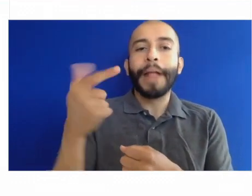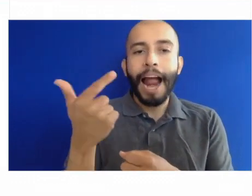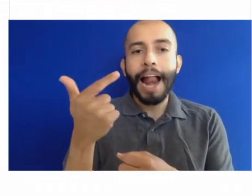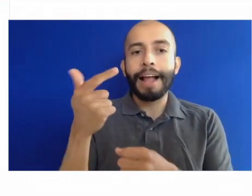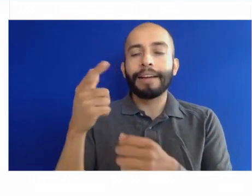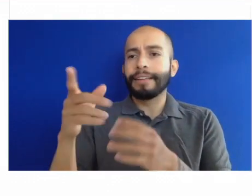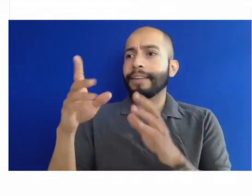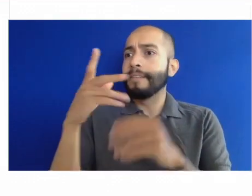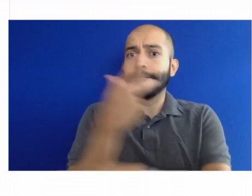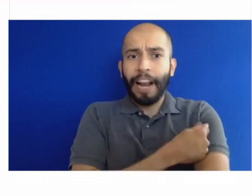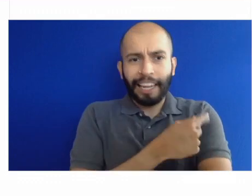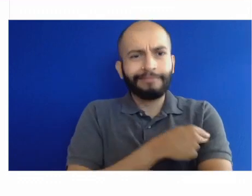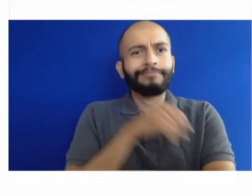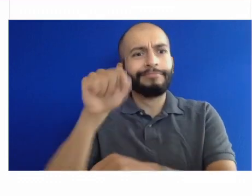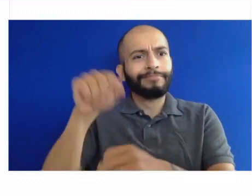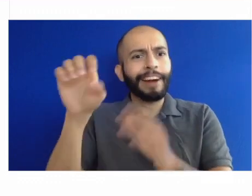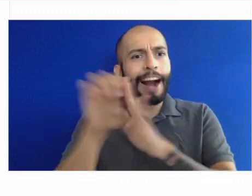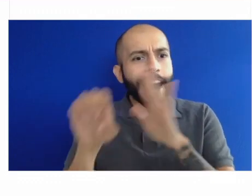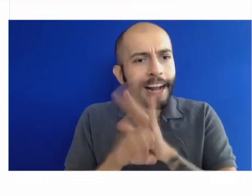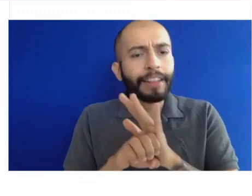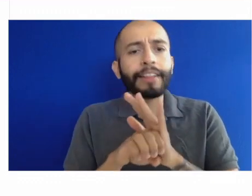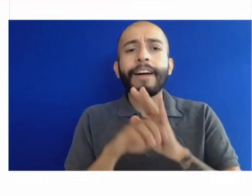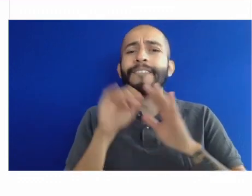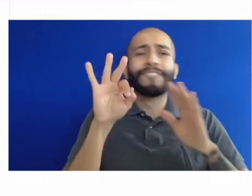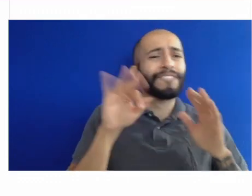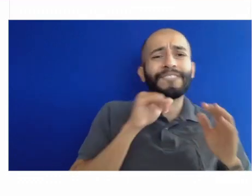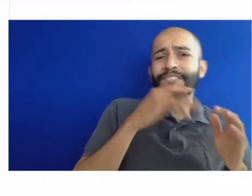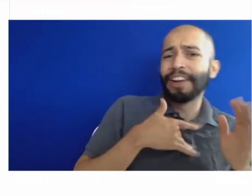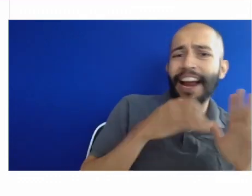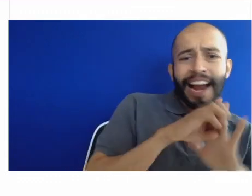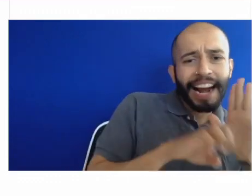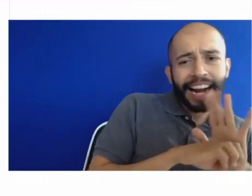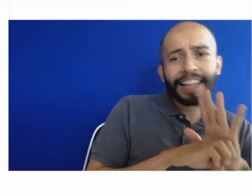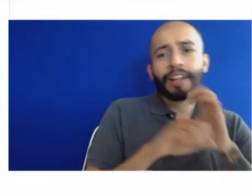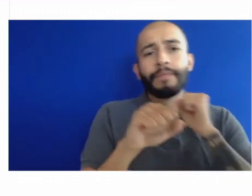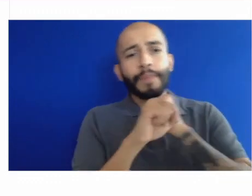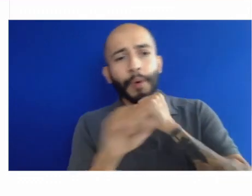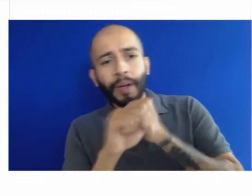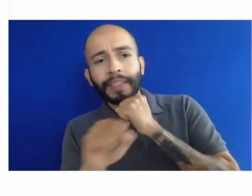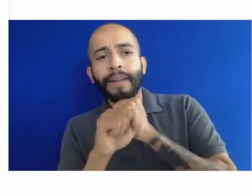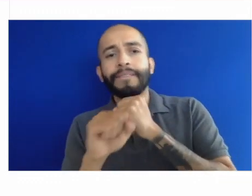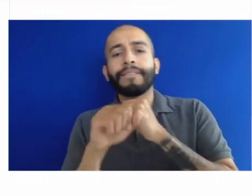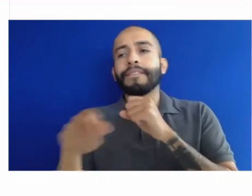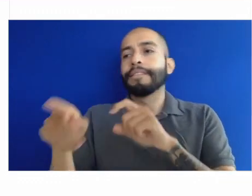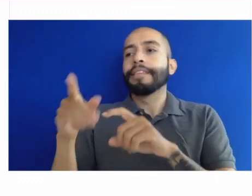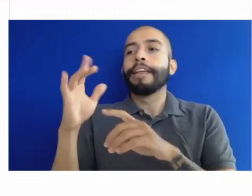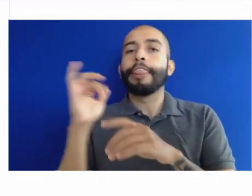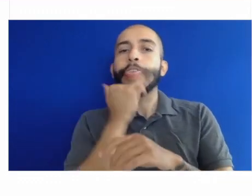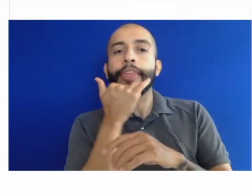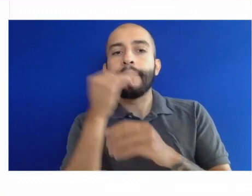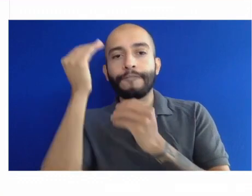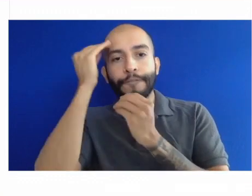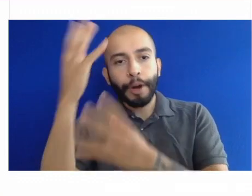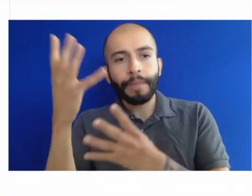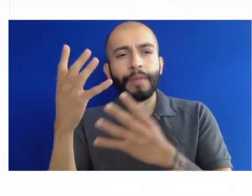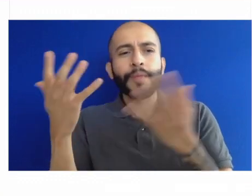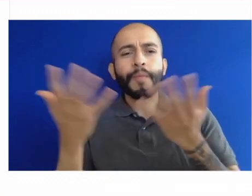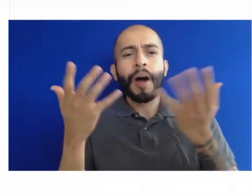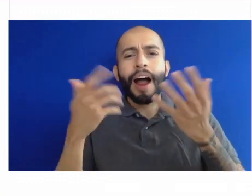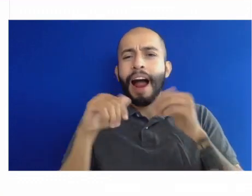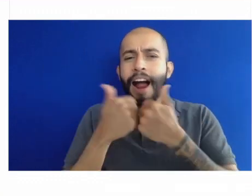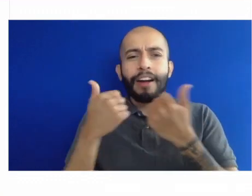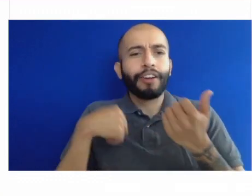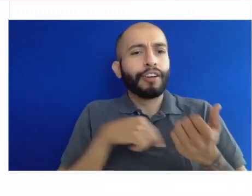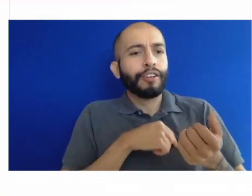really be kind of trying to manipulate or persuade people to have a given vaccine belief before they've heard something negative? So